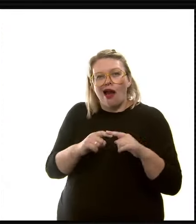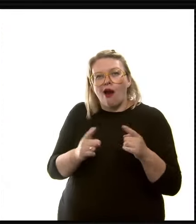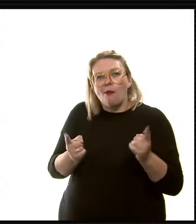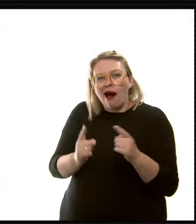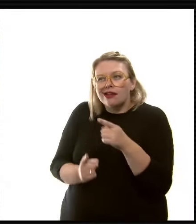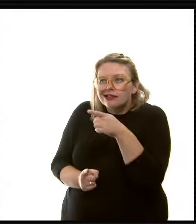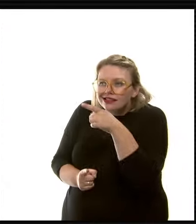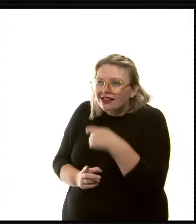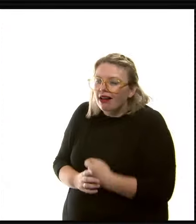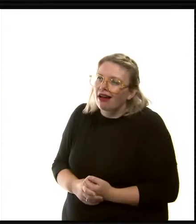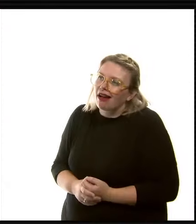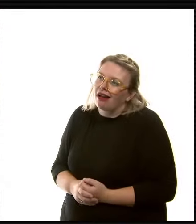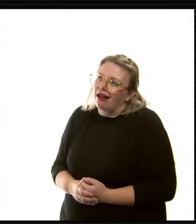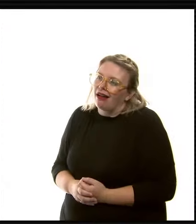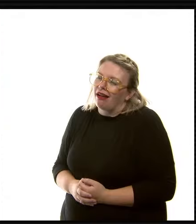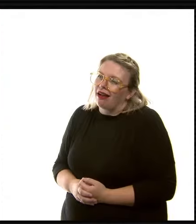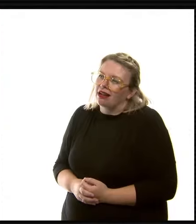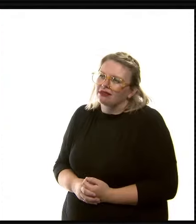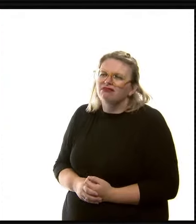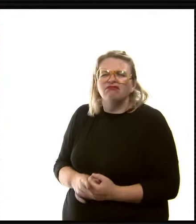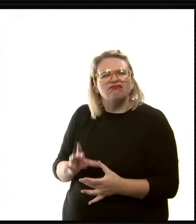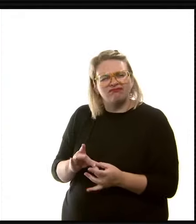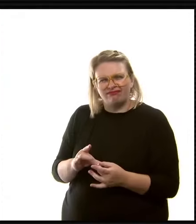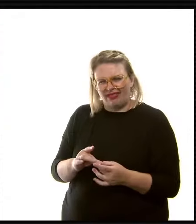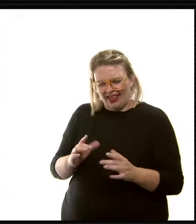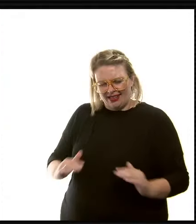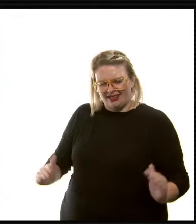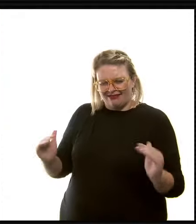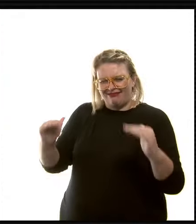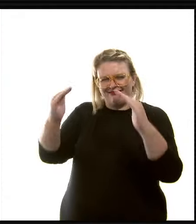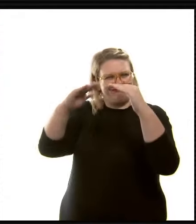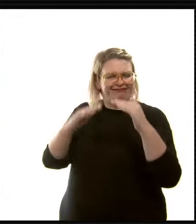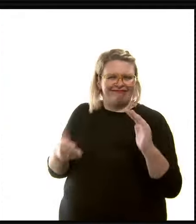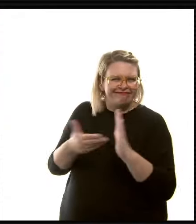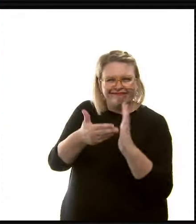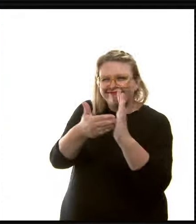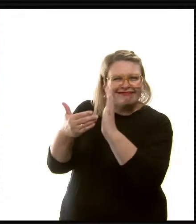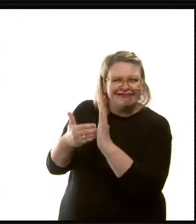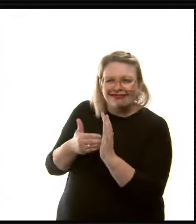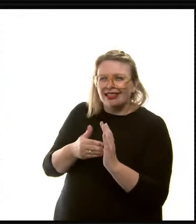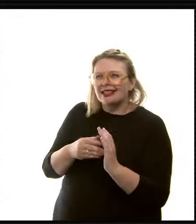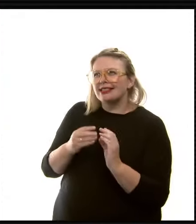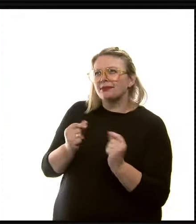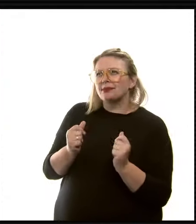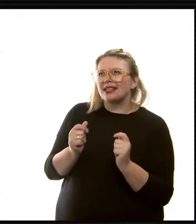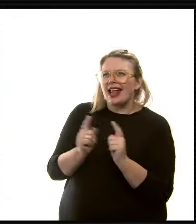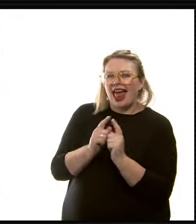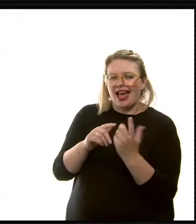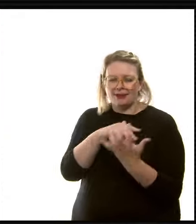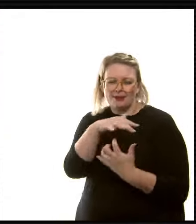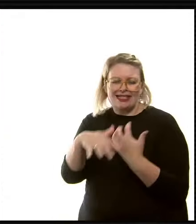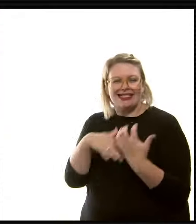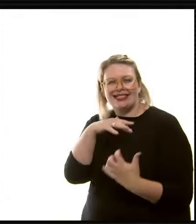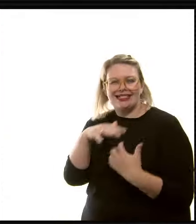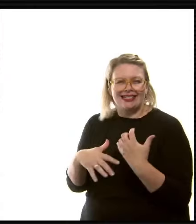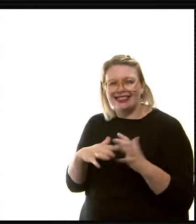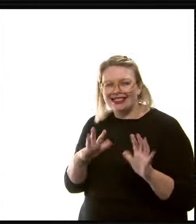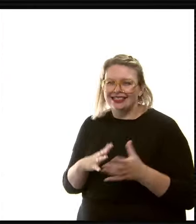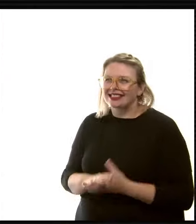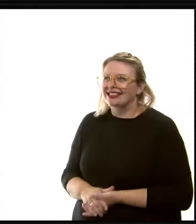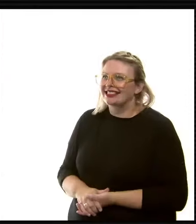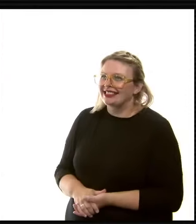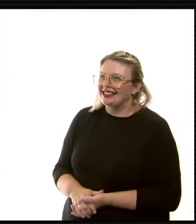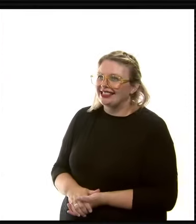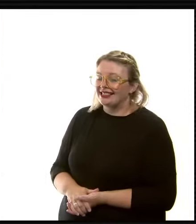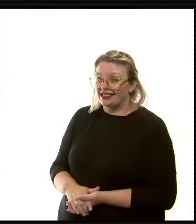Yeah, so, which is also part of the journey that you'll see on the tier. So, like I said, it's a little bit layered. All right, Jamie, how are they getting on, man? Yeah, you guys have been